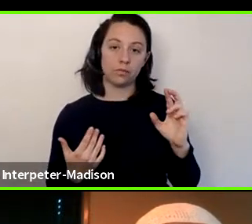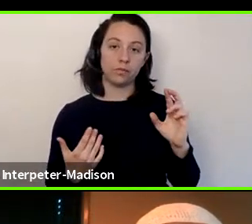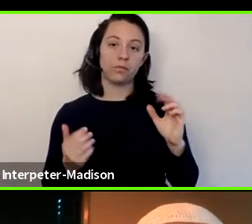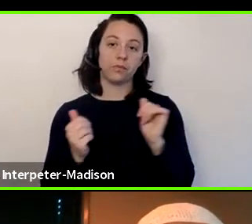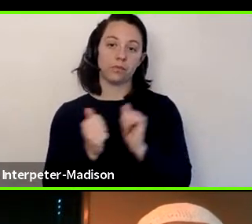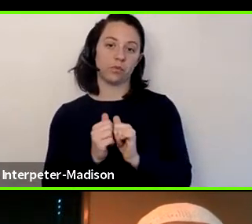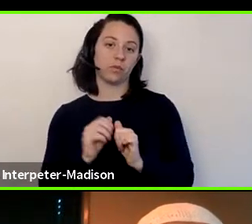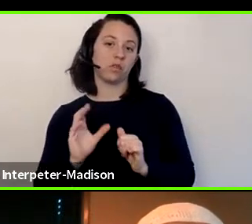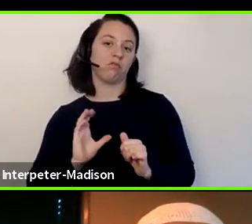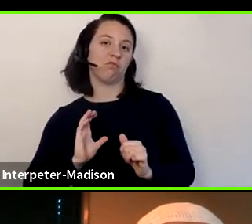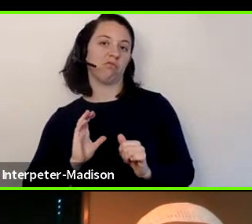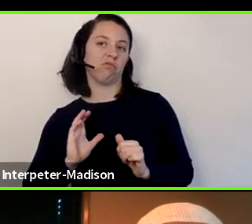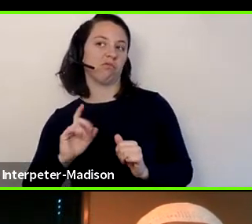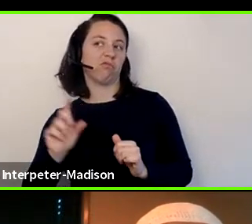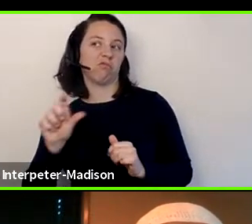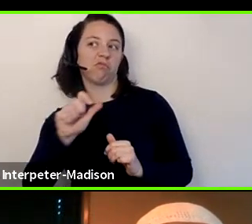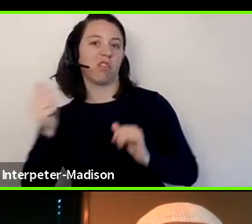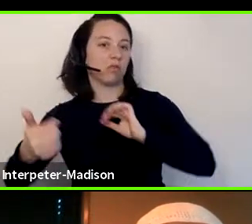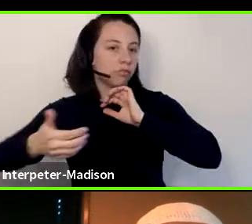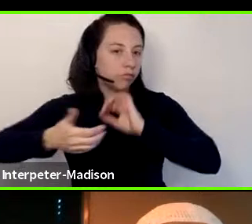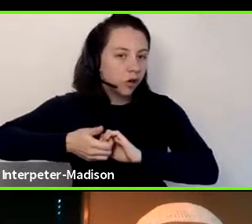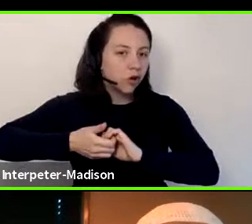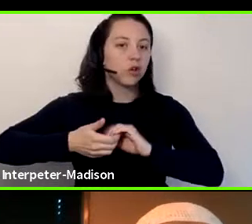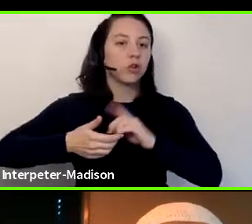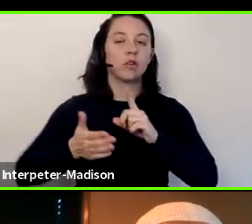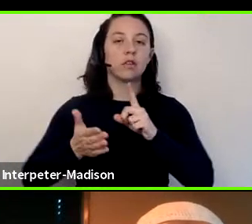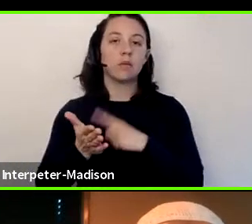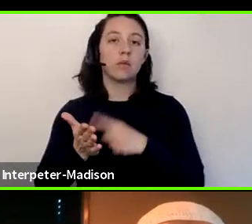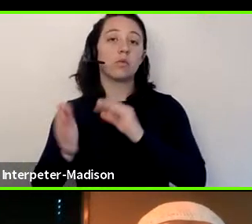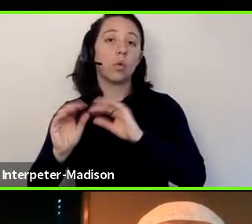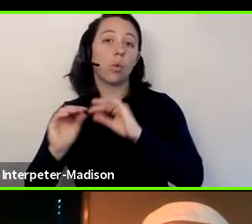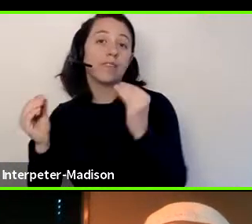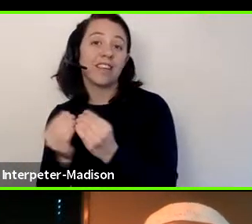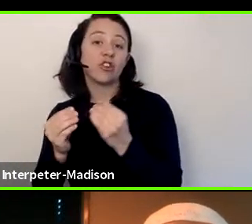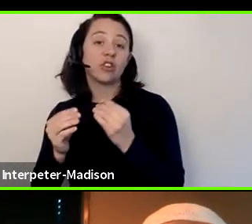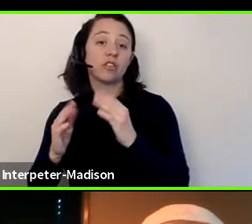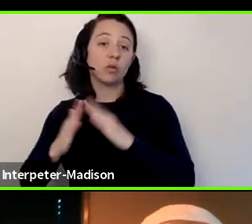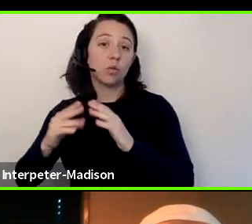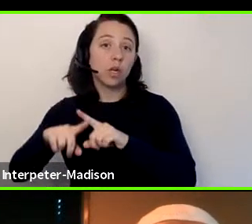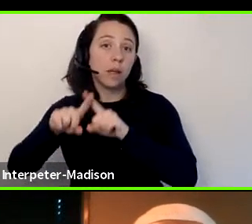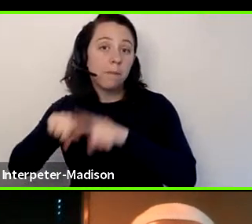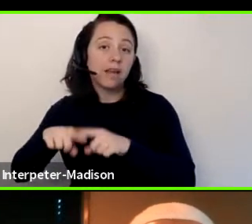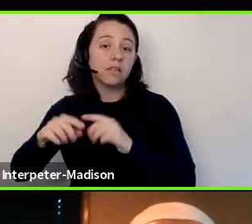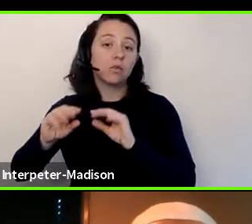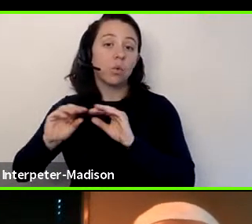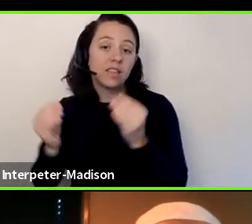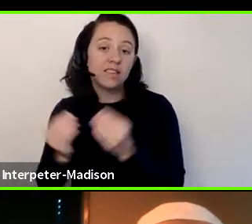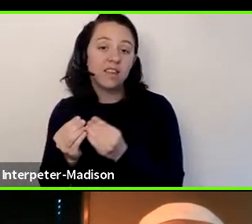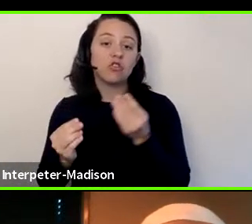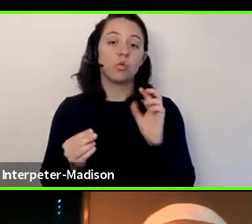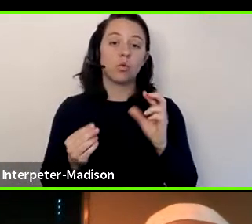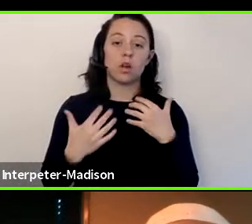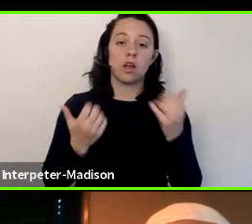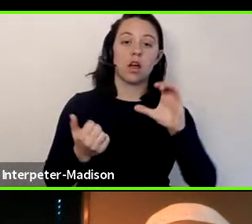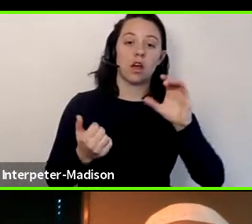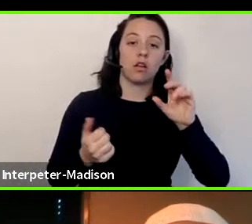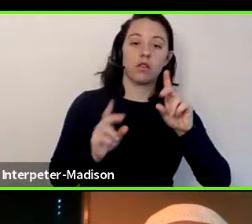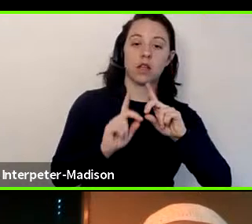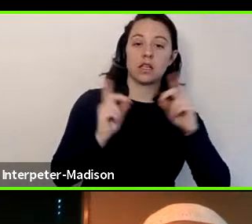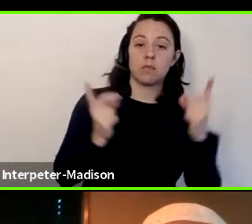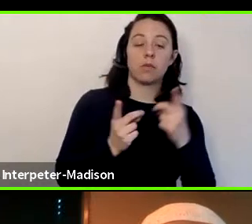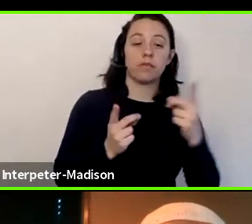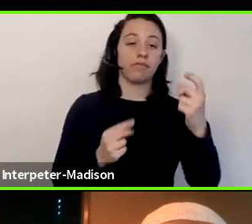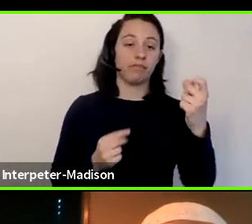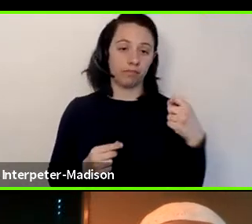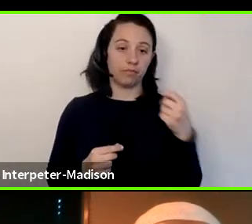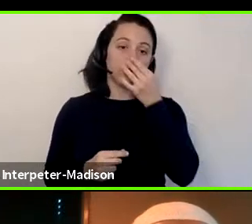community partners, be that community-based organizations or our local health department. Thank you. And really, I would like to hear,